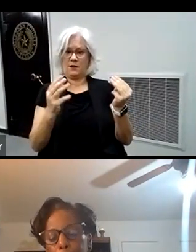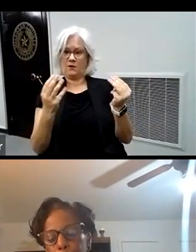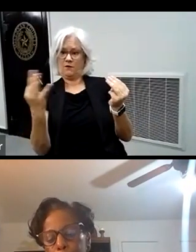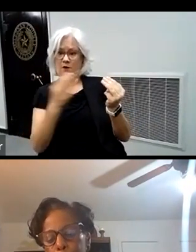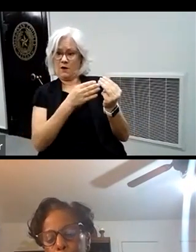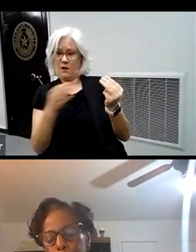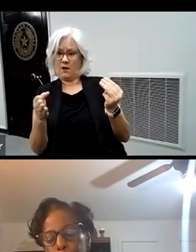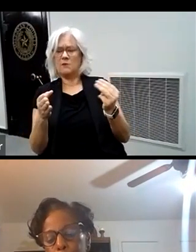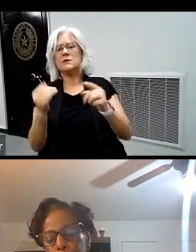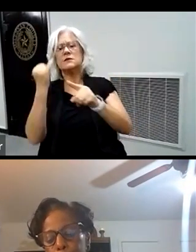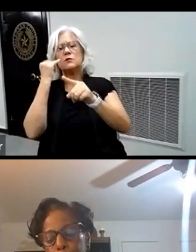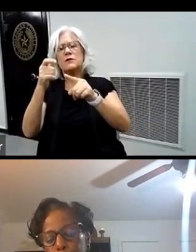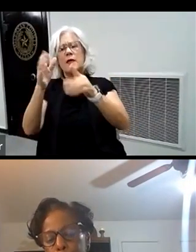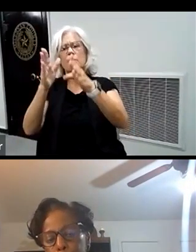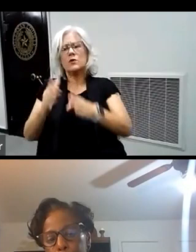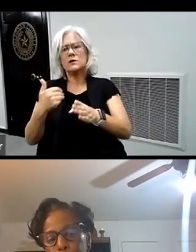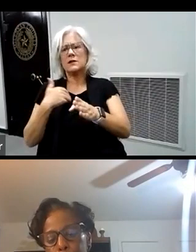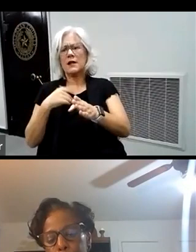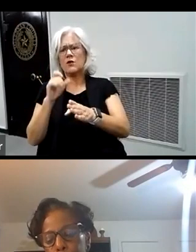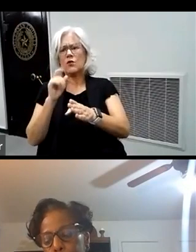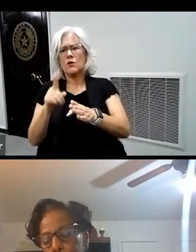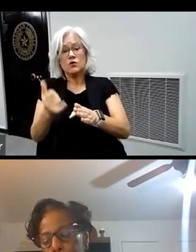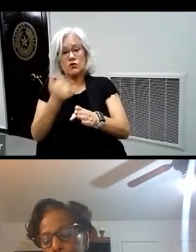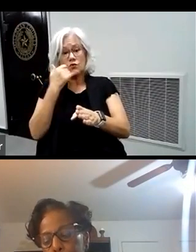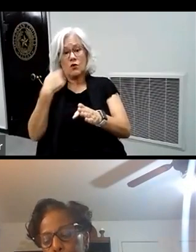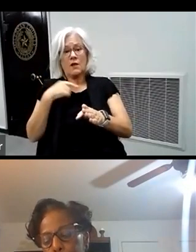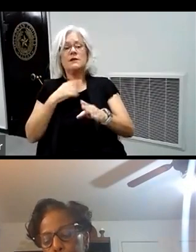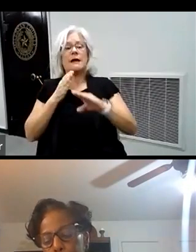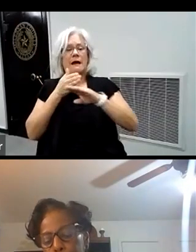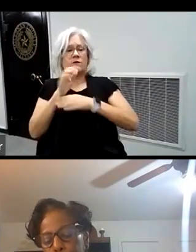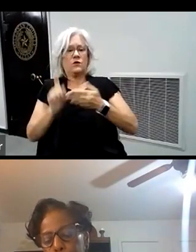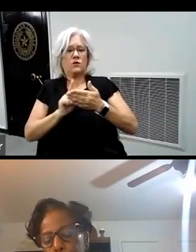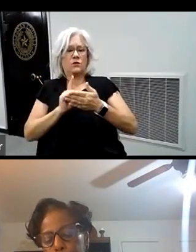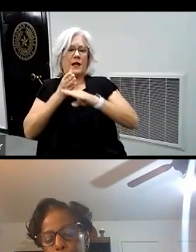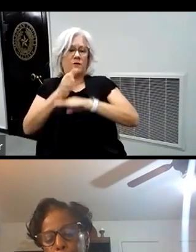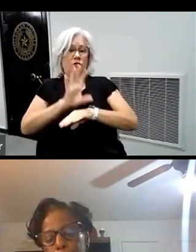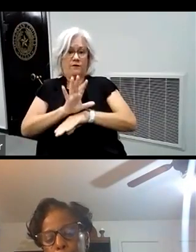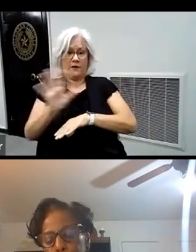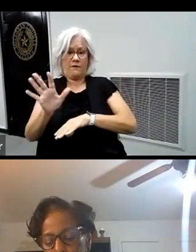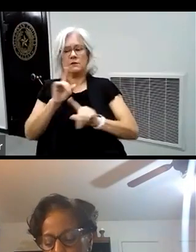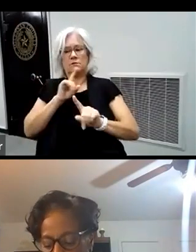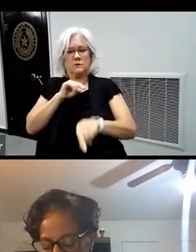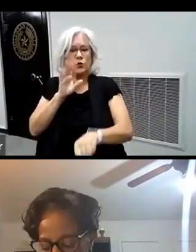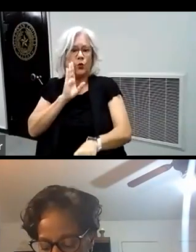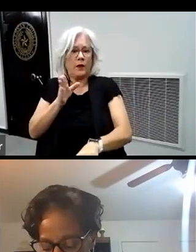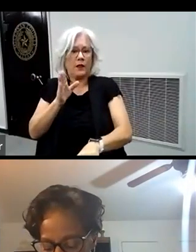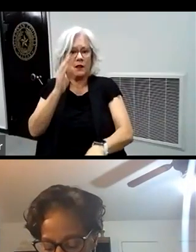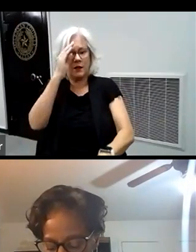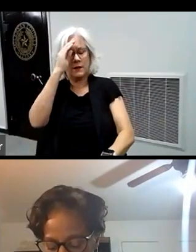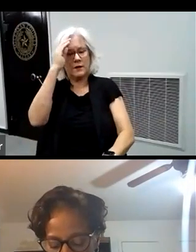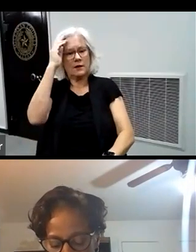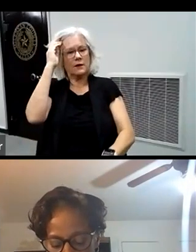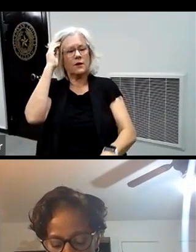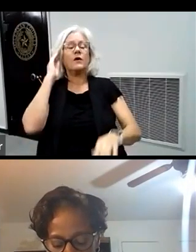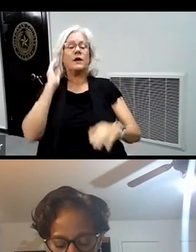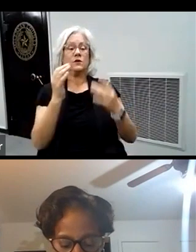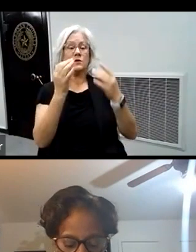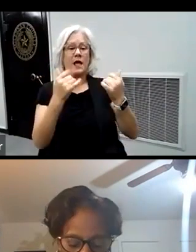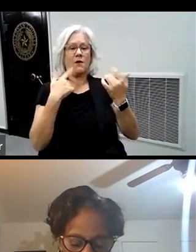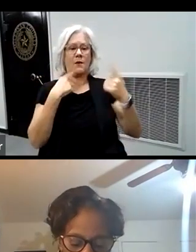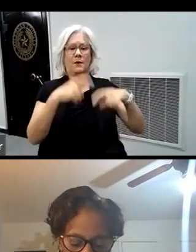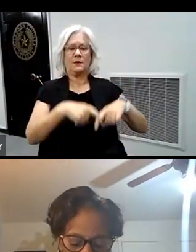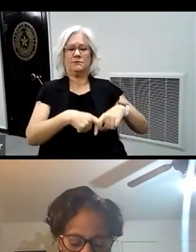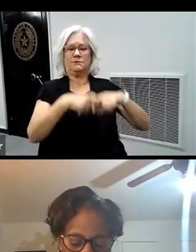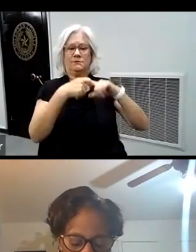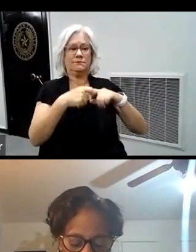question, they can call our office after hours and get answers. Let me go ahead and pause. I've been doing a lot of talking and turn it